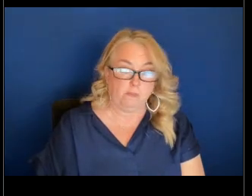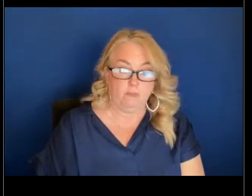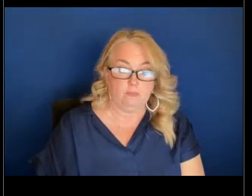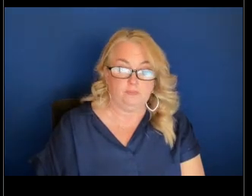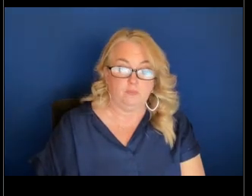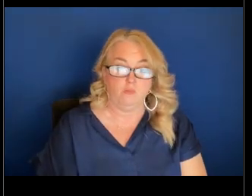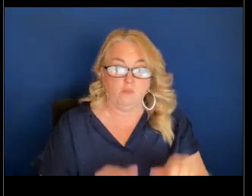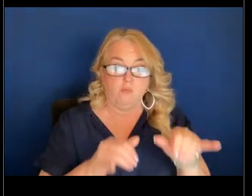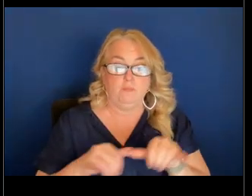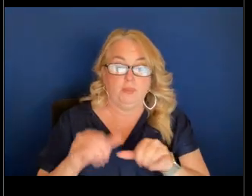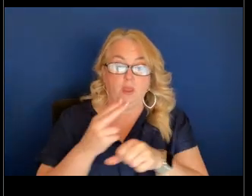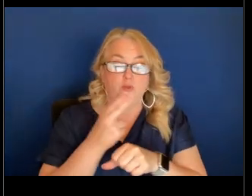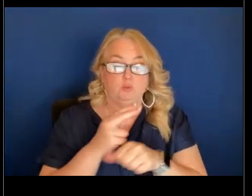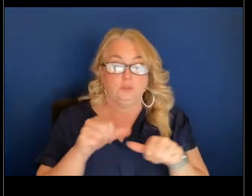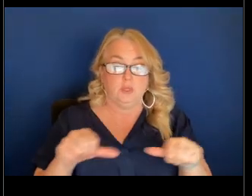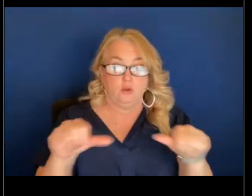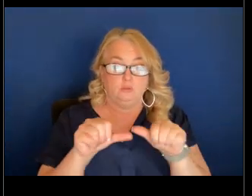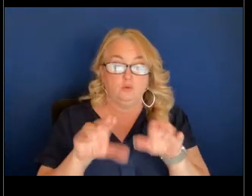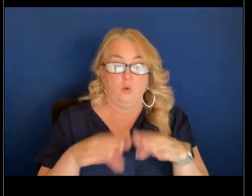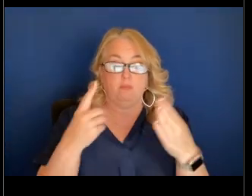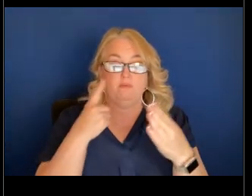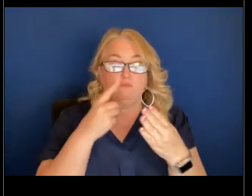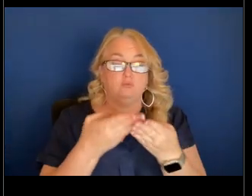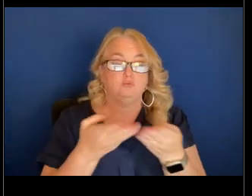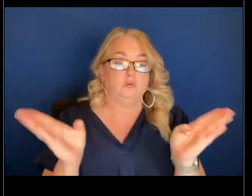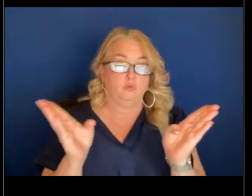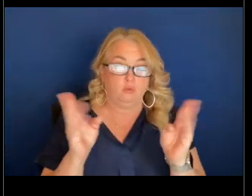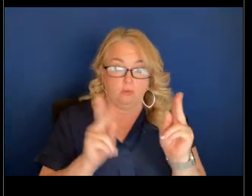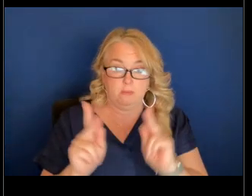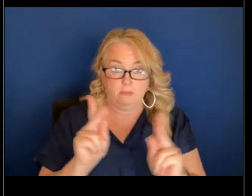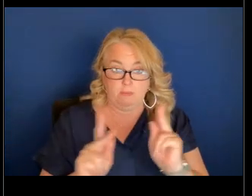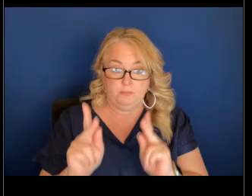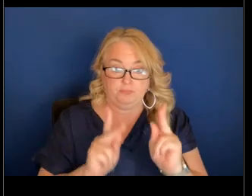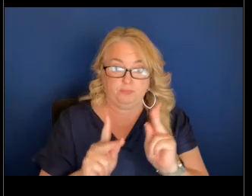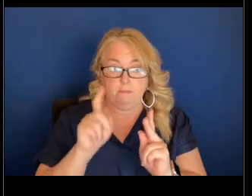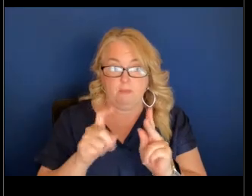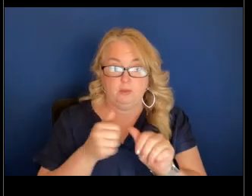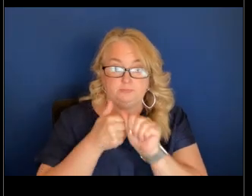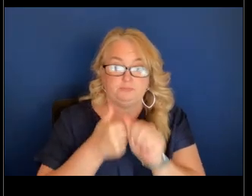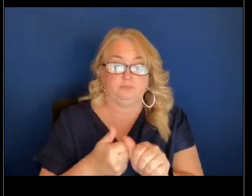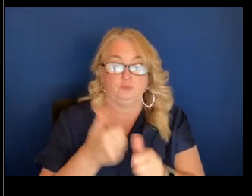use areas open to the general public must comply with which?